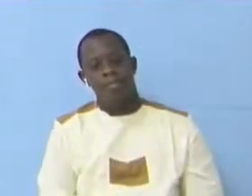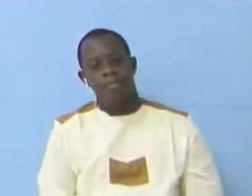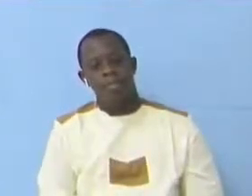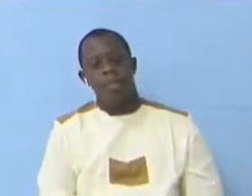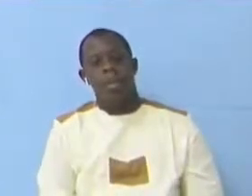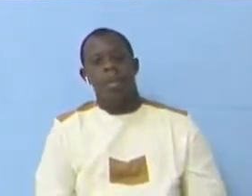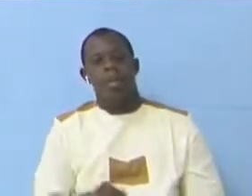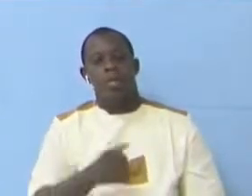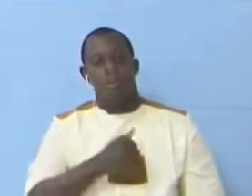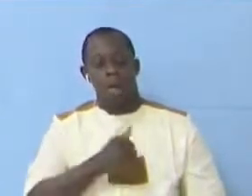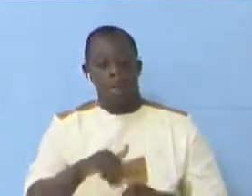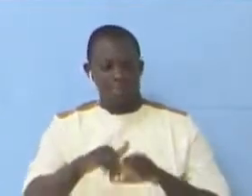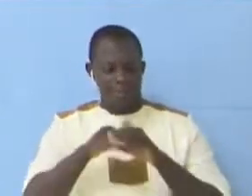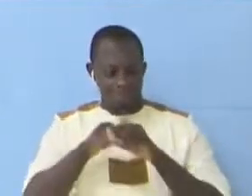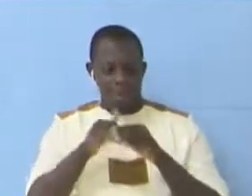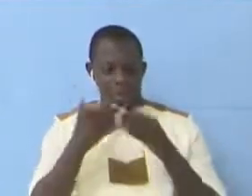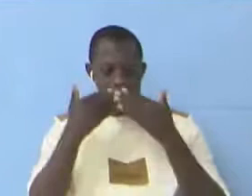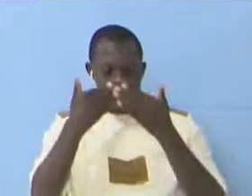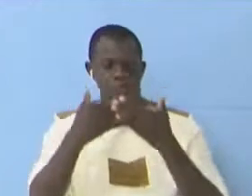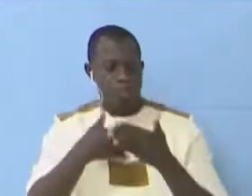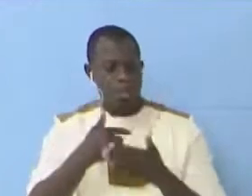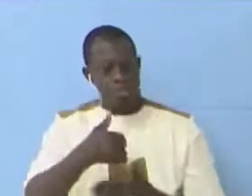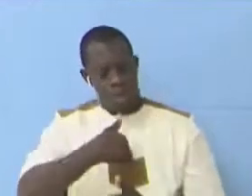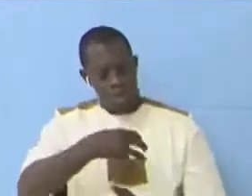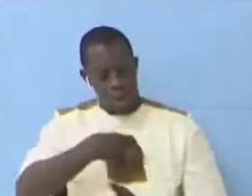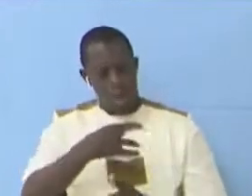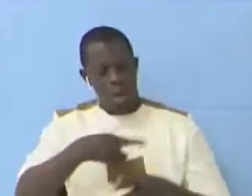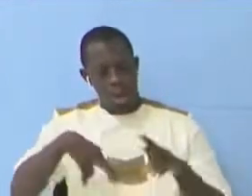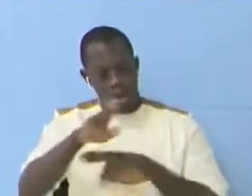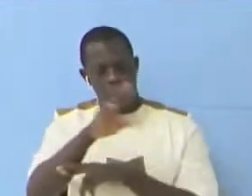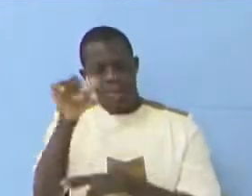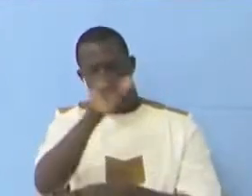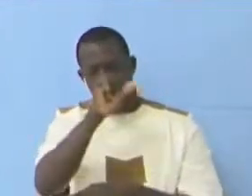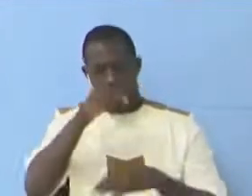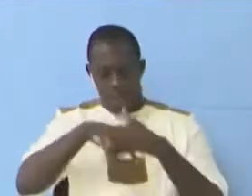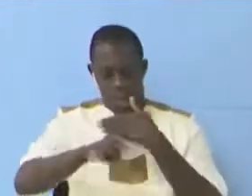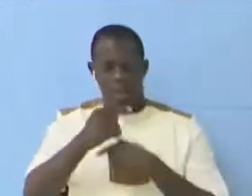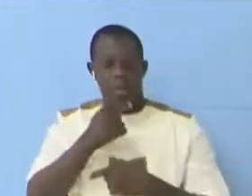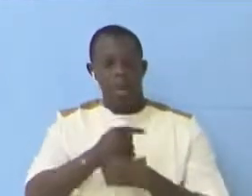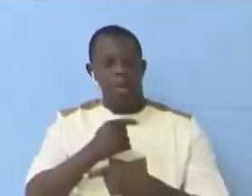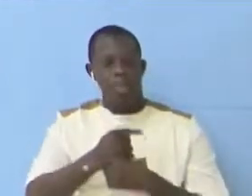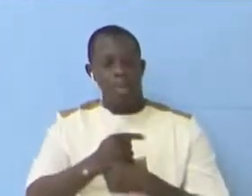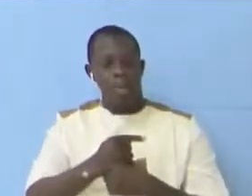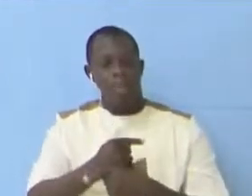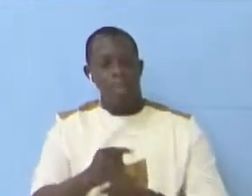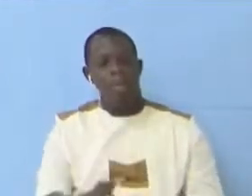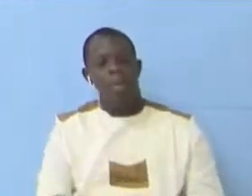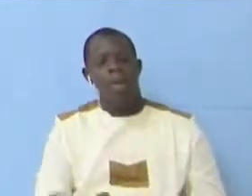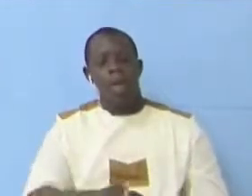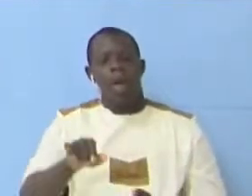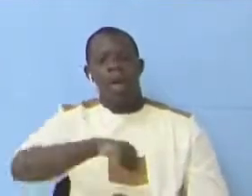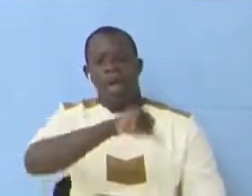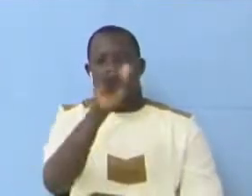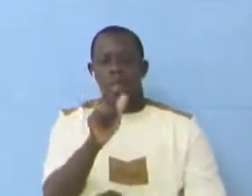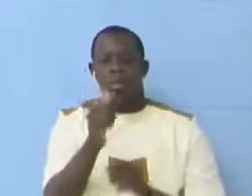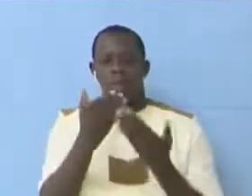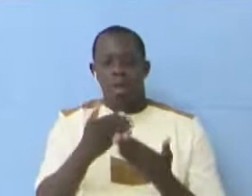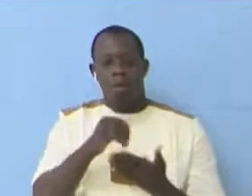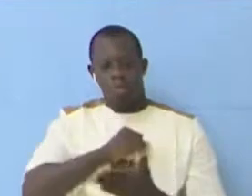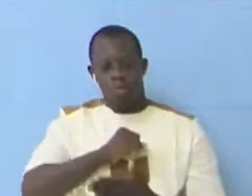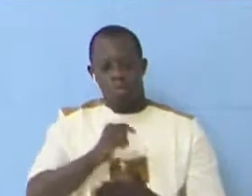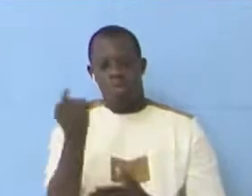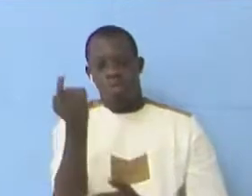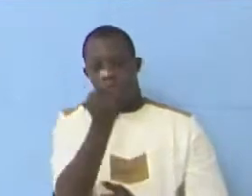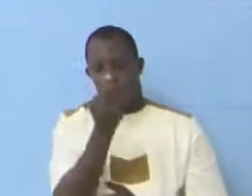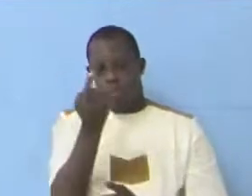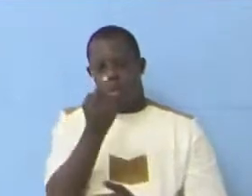he told me he was coming back to the Gambia. ci la ma waxoon ne maa ngi dafa ñib si waa fii si Gambia. And since he was the only one